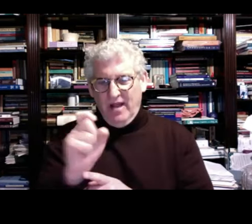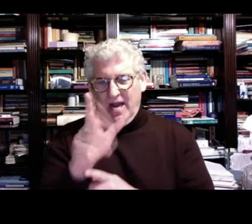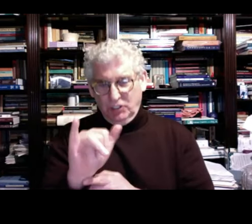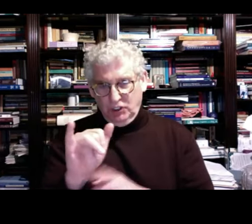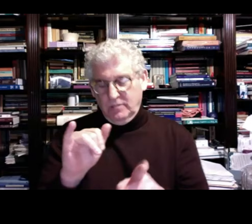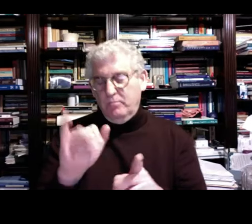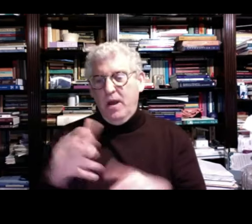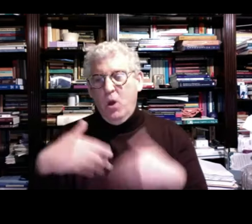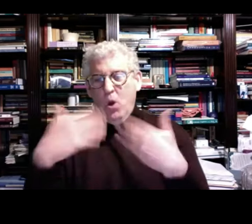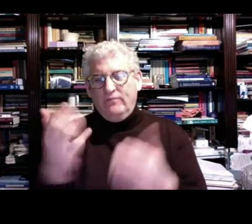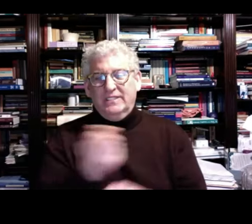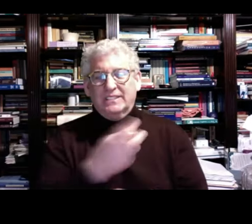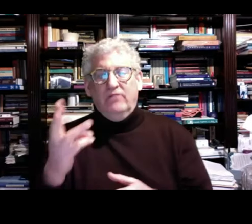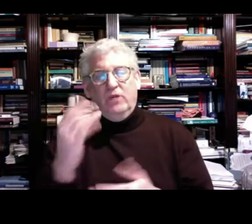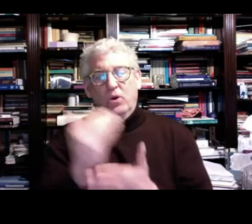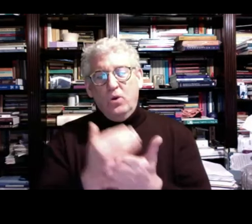the legacy.